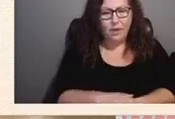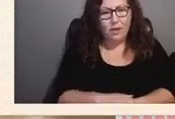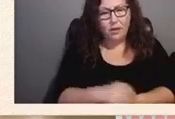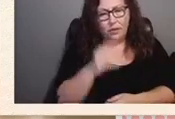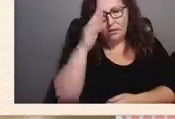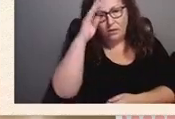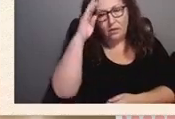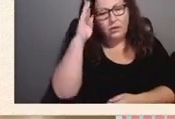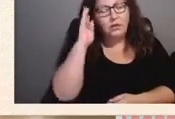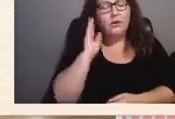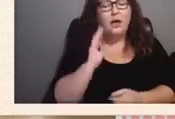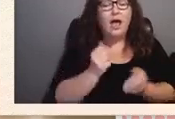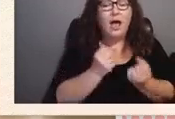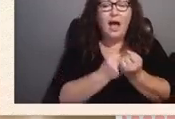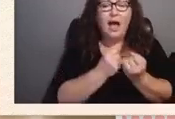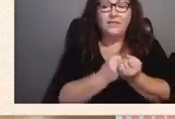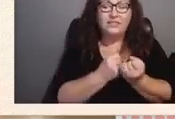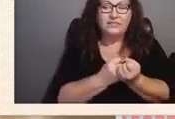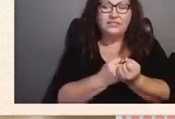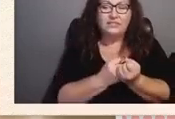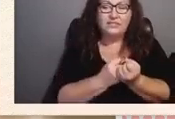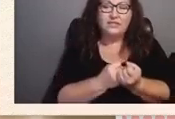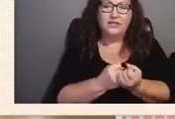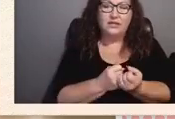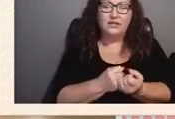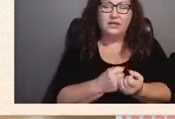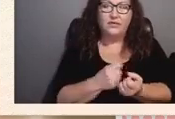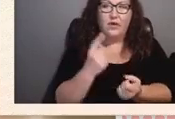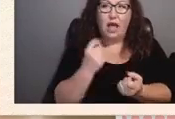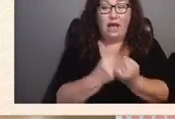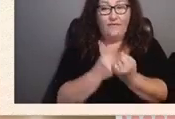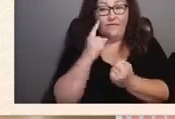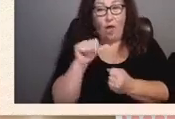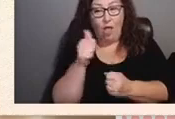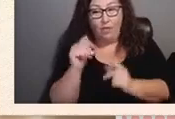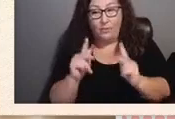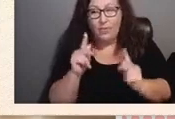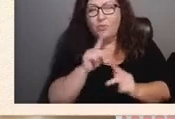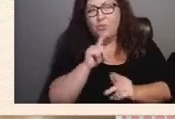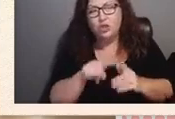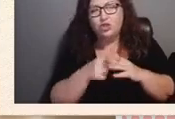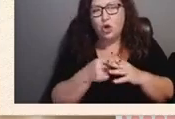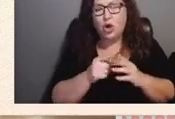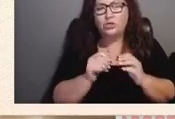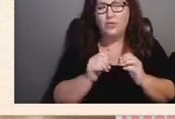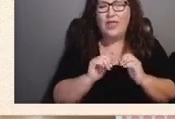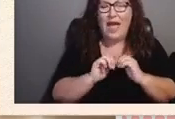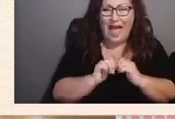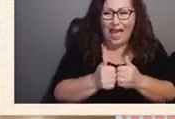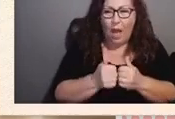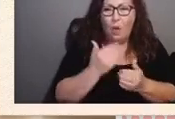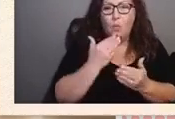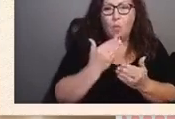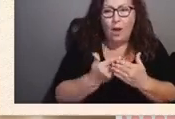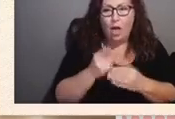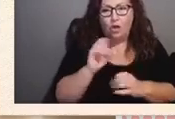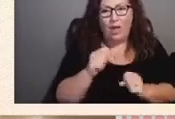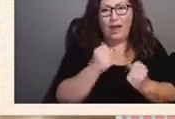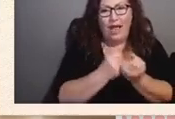advocating for others, it really starts with how well you can advocate for yourself,